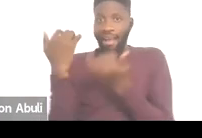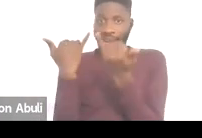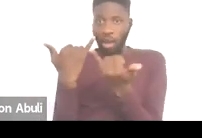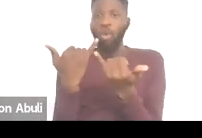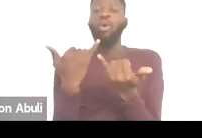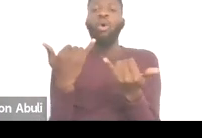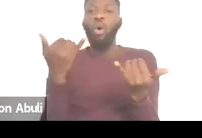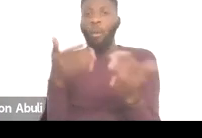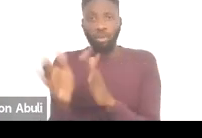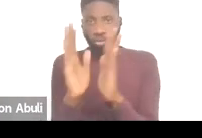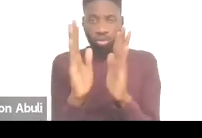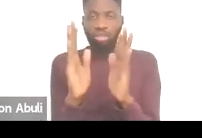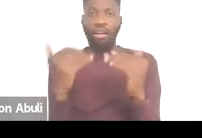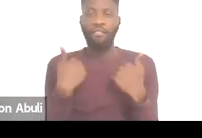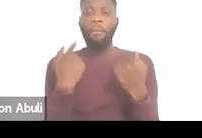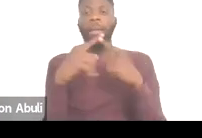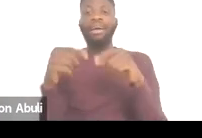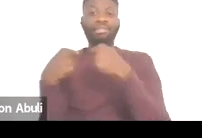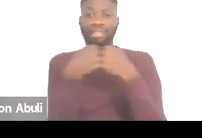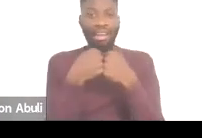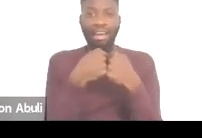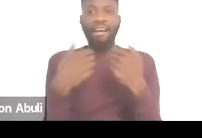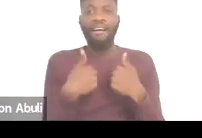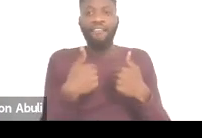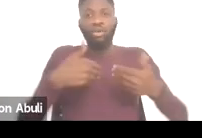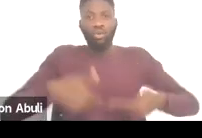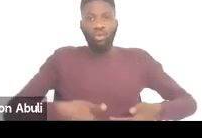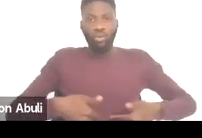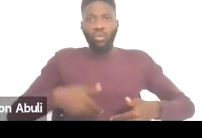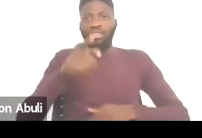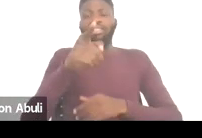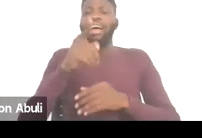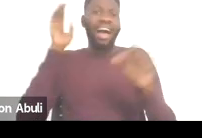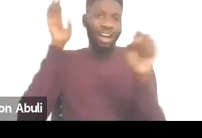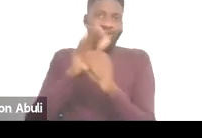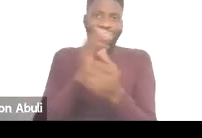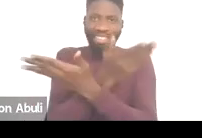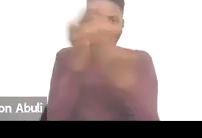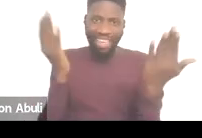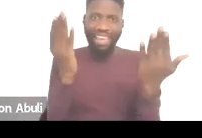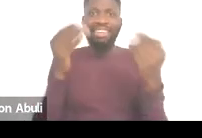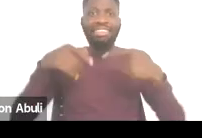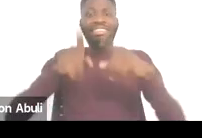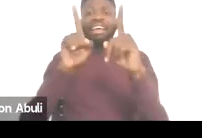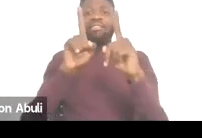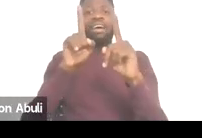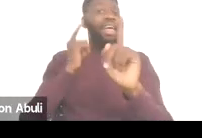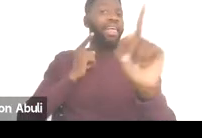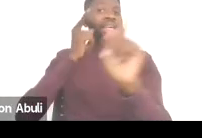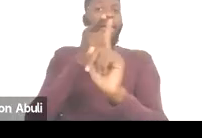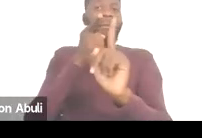and challenge of a so-called youth bulge. This is what I'm talking about. There are a lot of people out there that are looking to be hired. Some